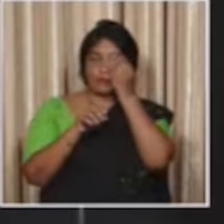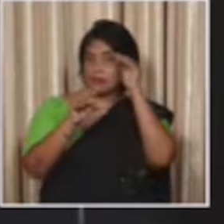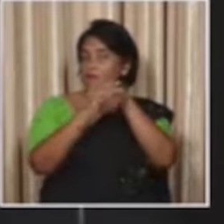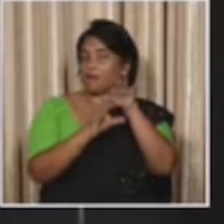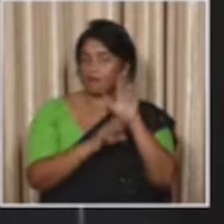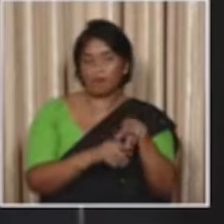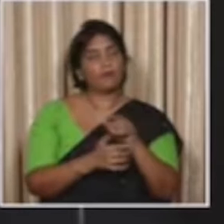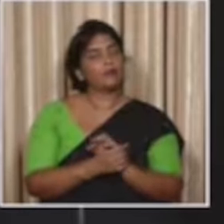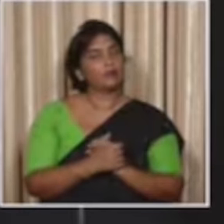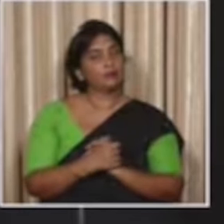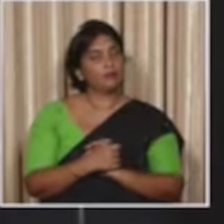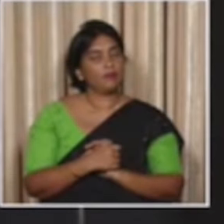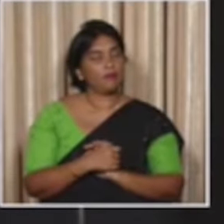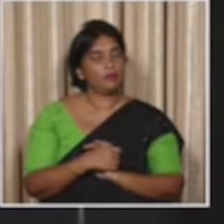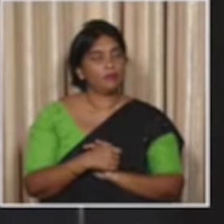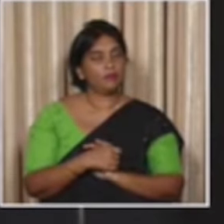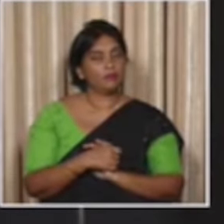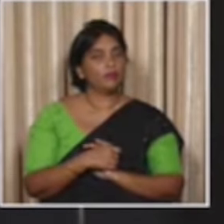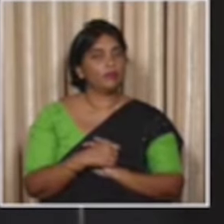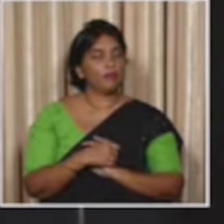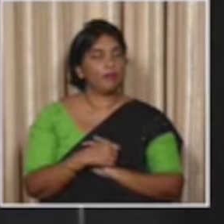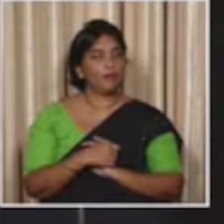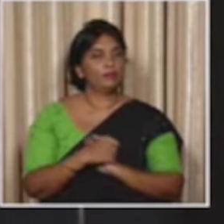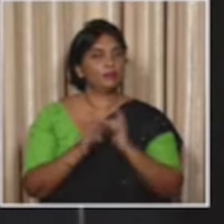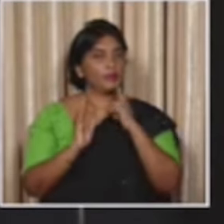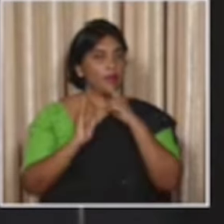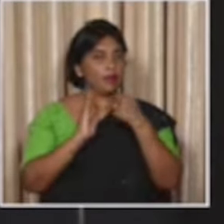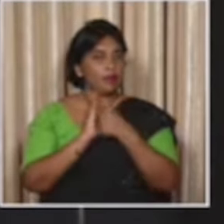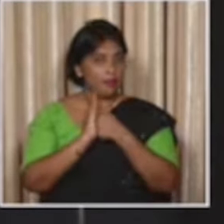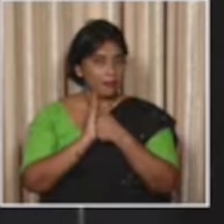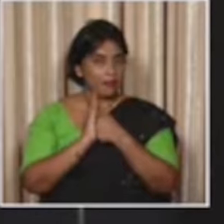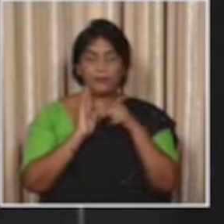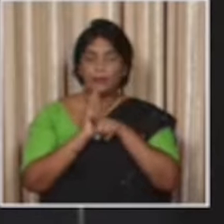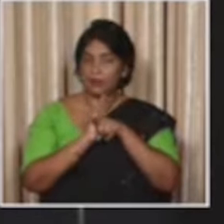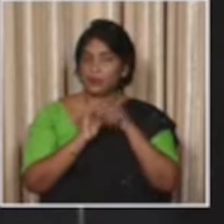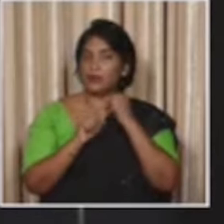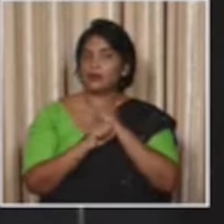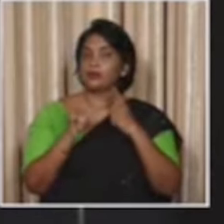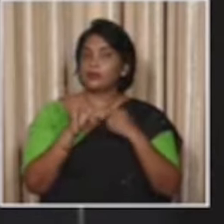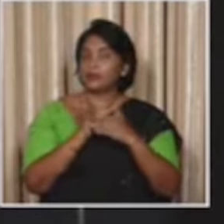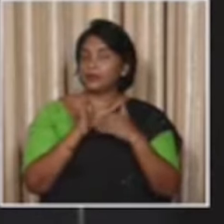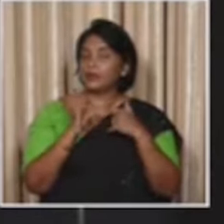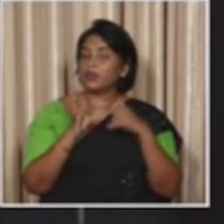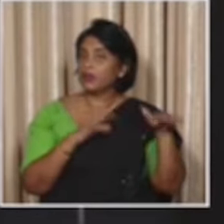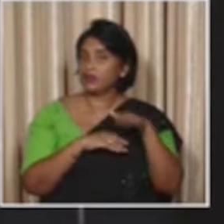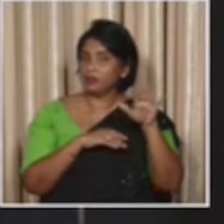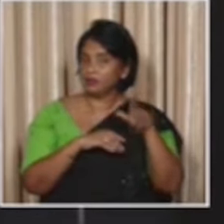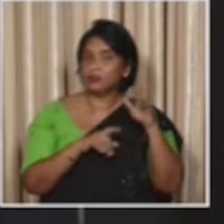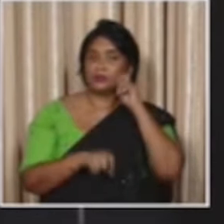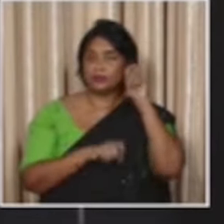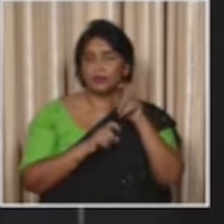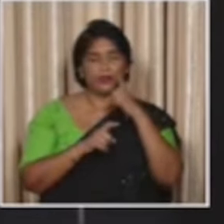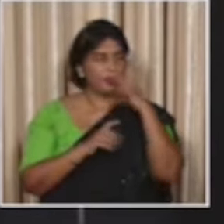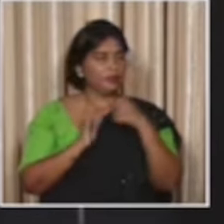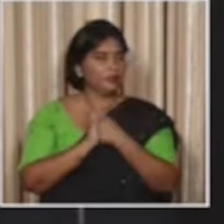from the West Bank, Gaza Strip, and the Golan Heights. Therefore, Mr. Speaker, it is